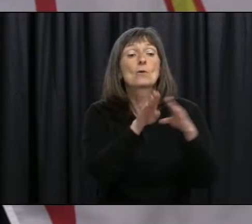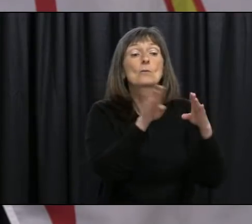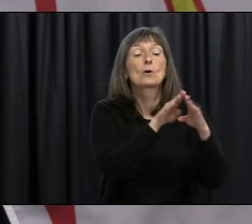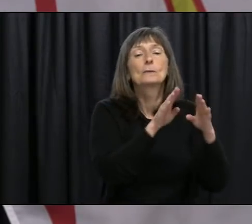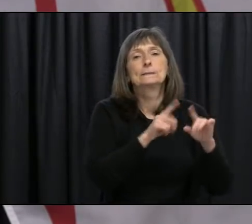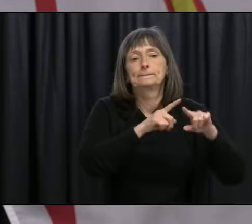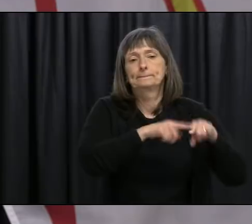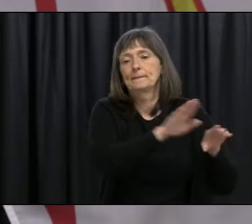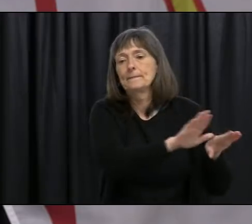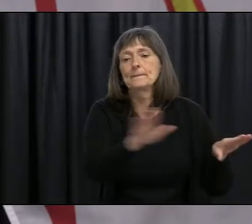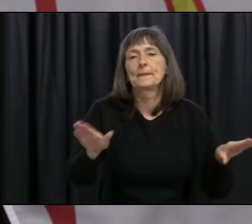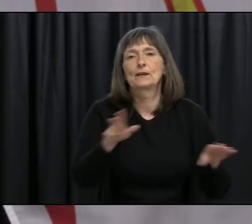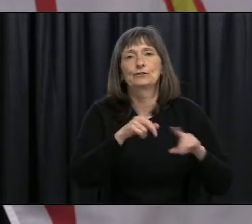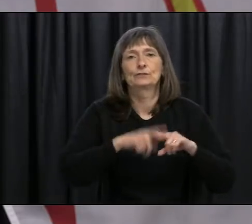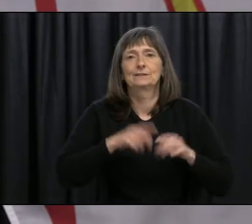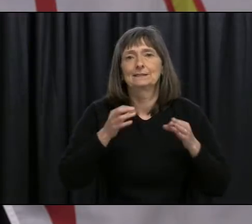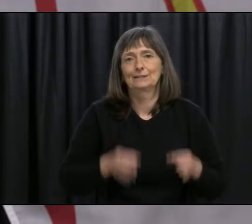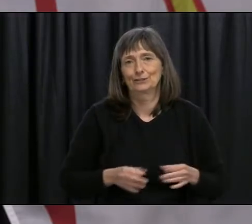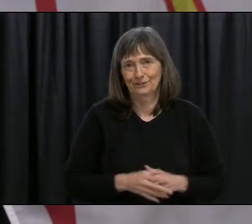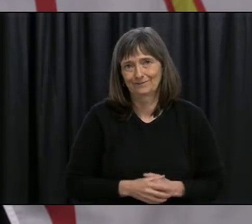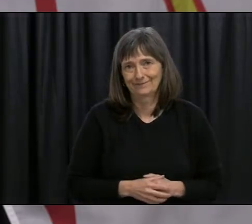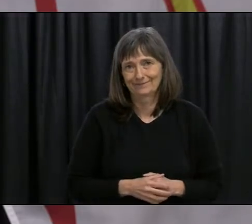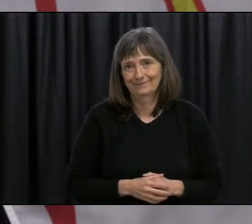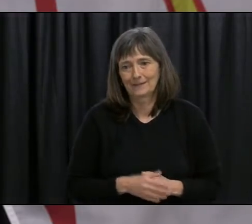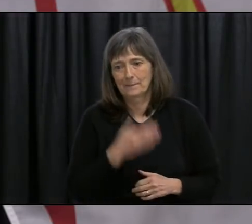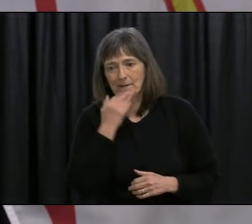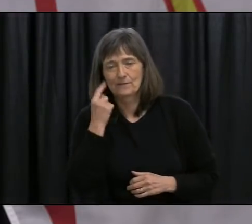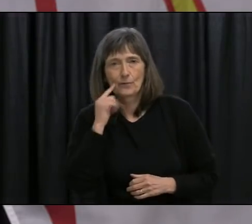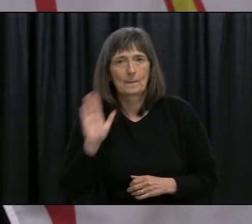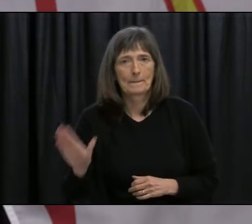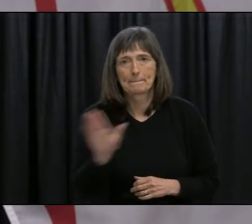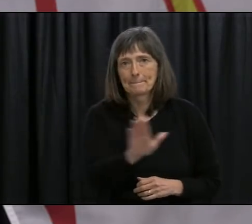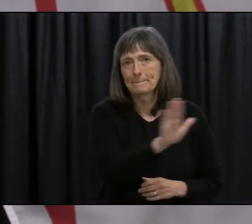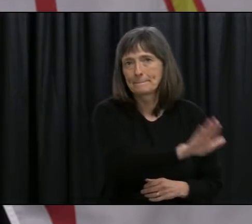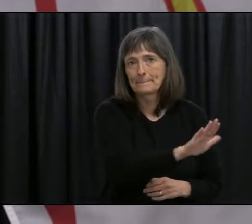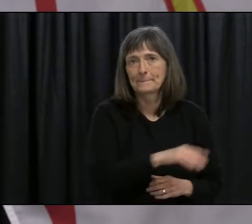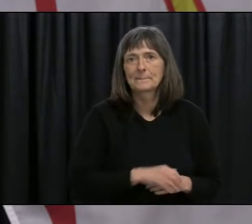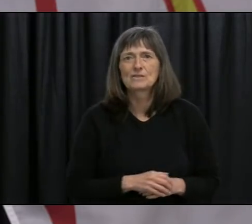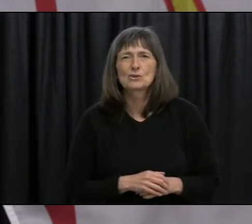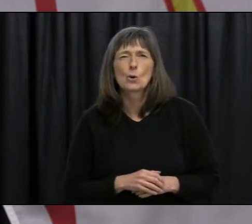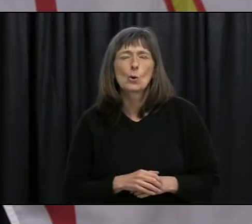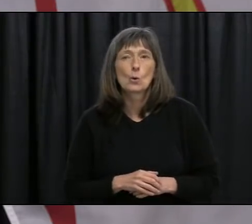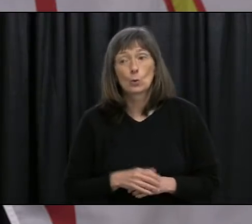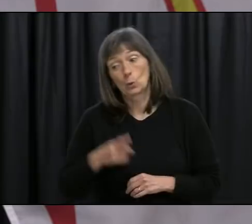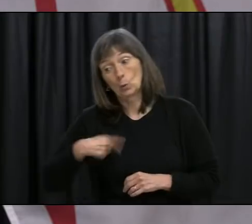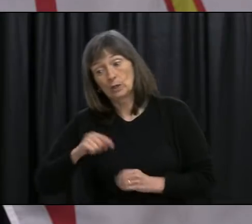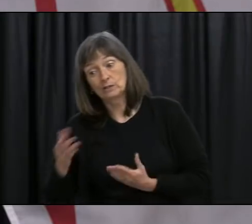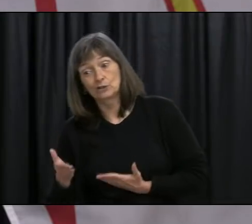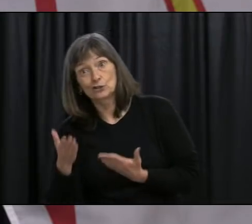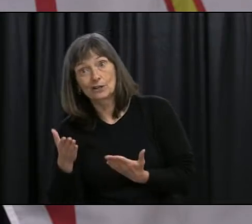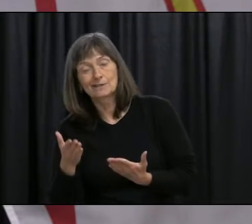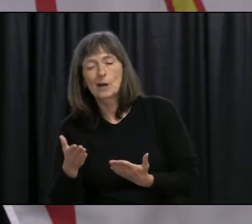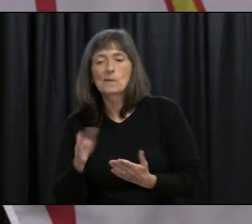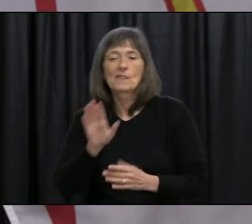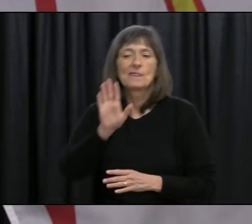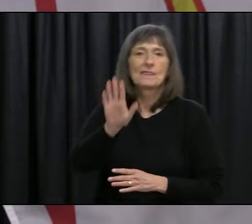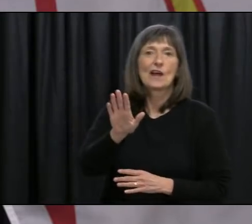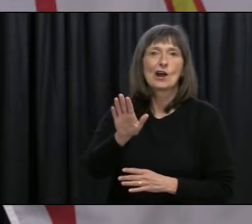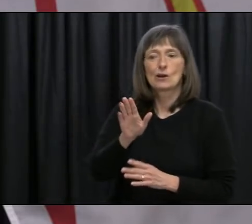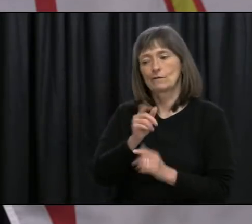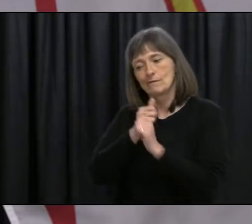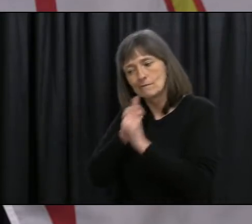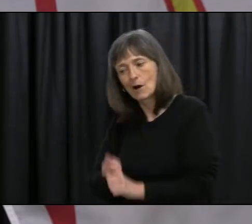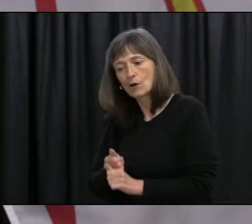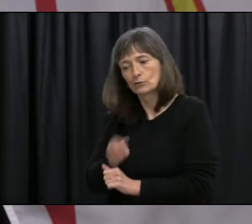they see the best way to do that. So there are other considerations for the regional health authorities than just strict